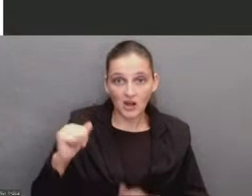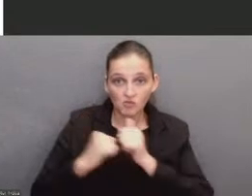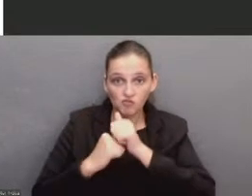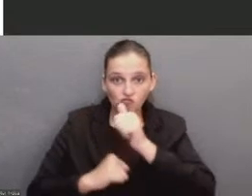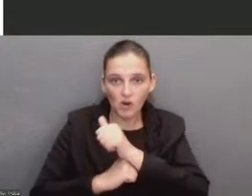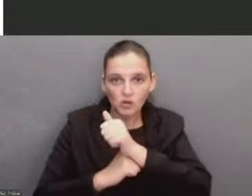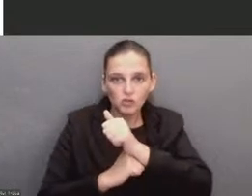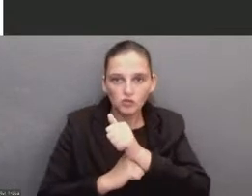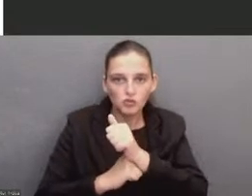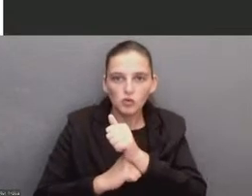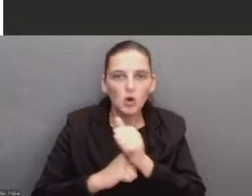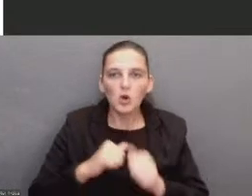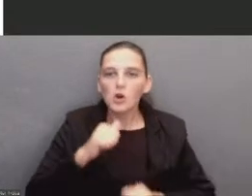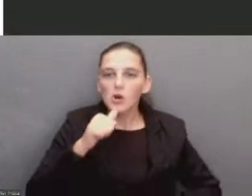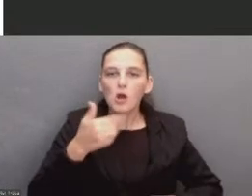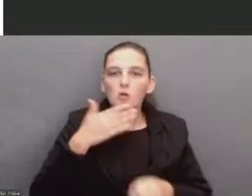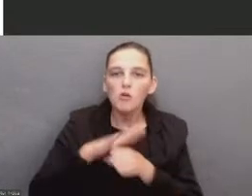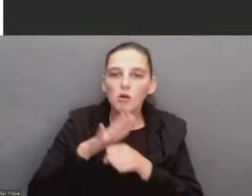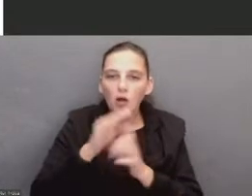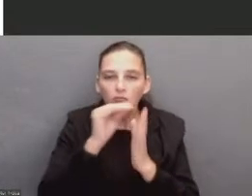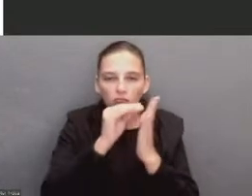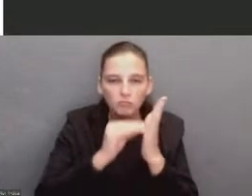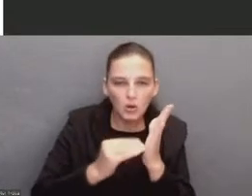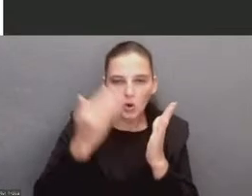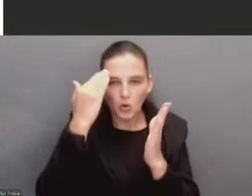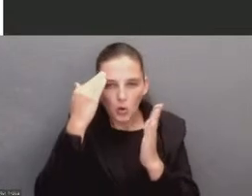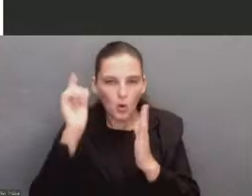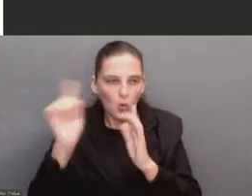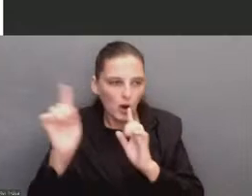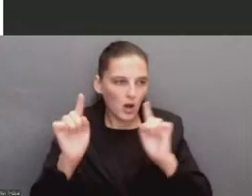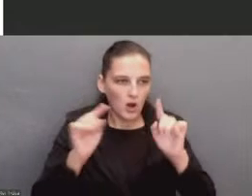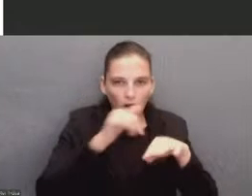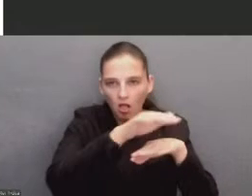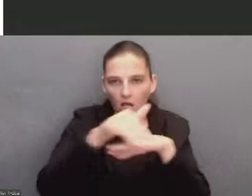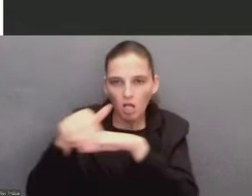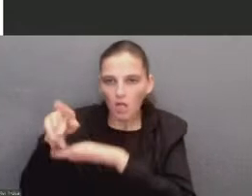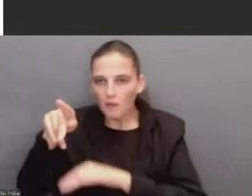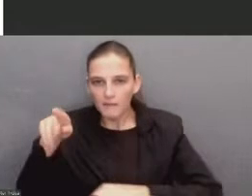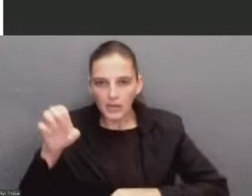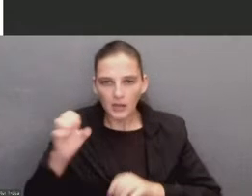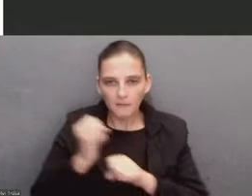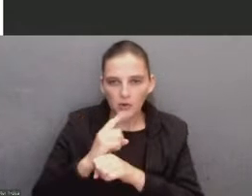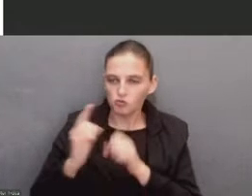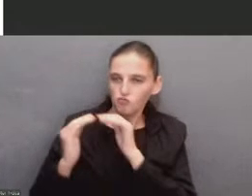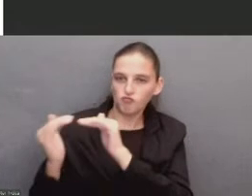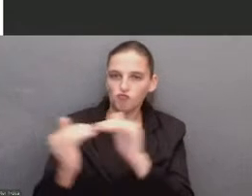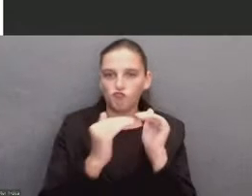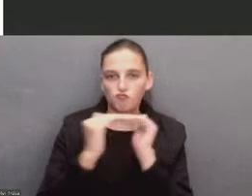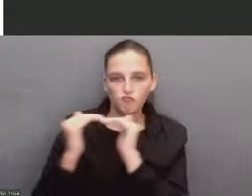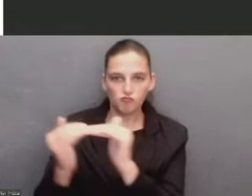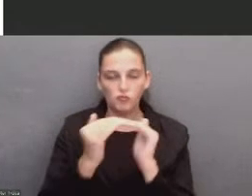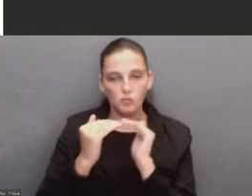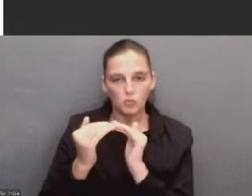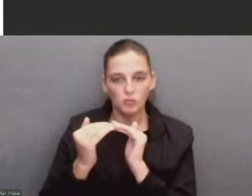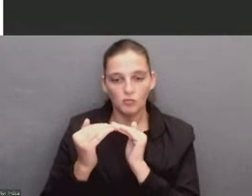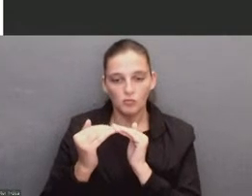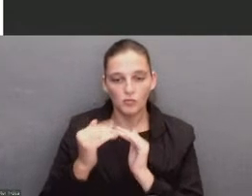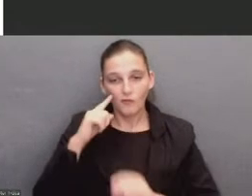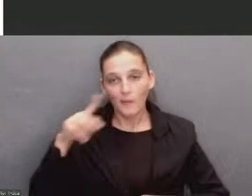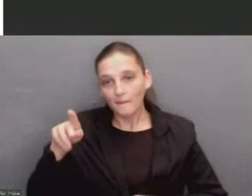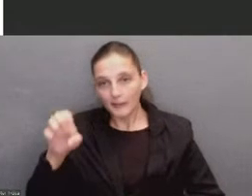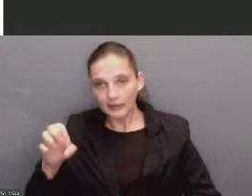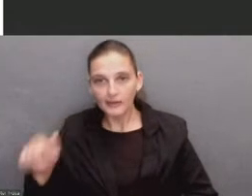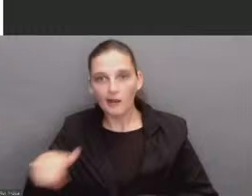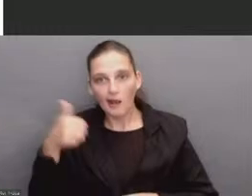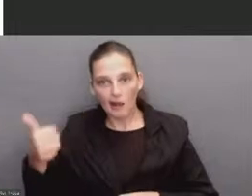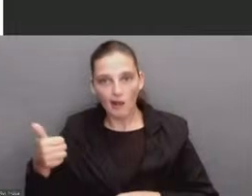track and assure equitable availability of PPE and other critical supplies across the country. Really,